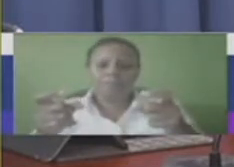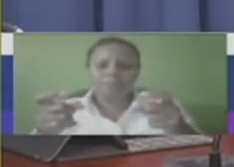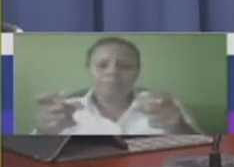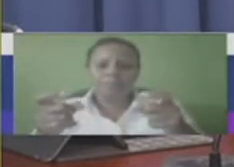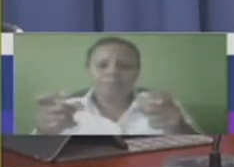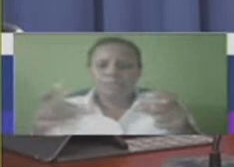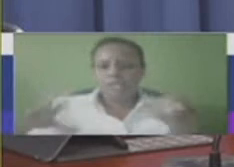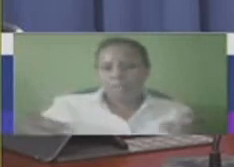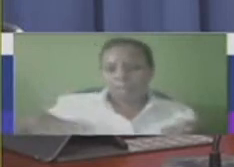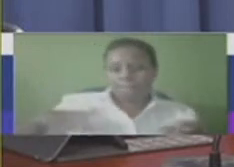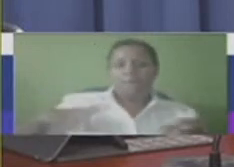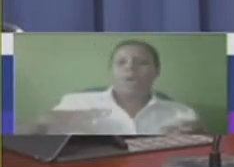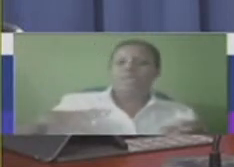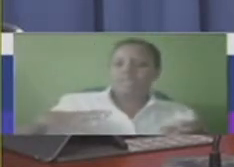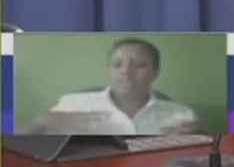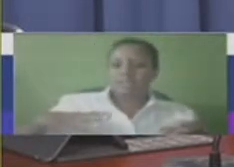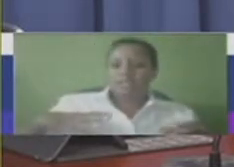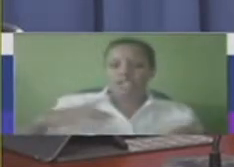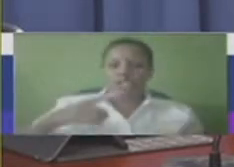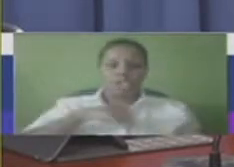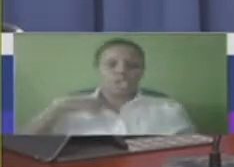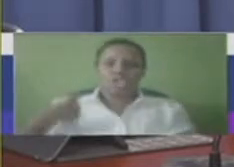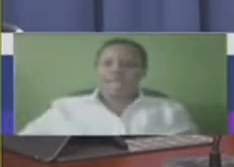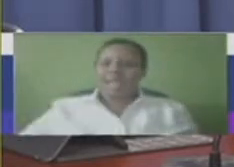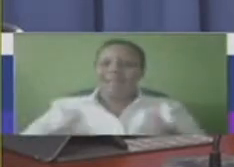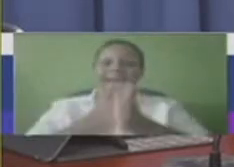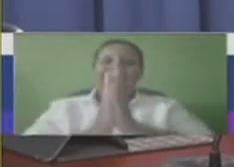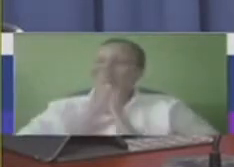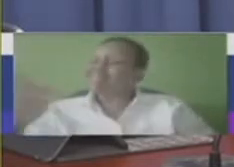for the Indian gift, we did it for the Chinese gift.